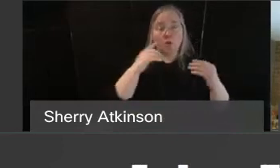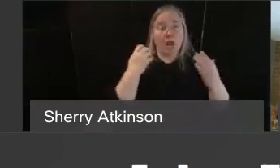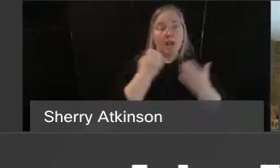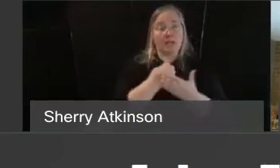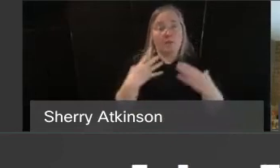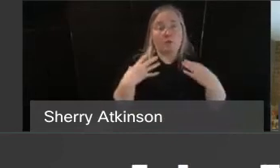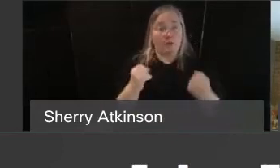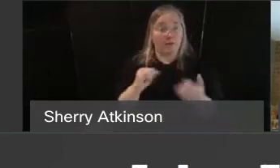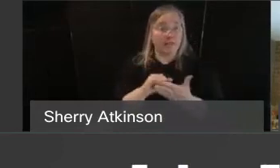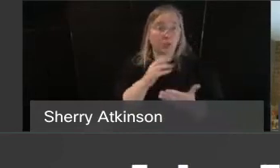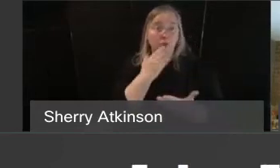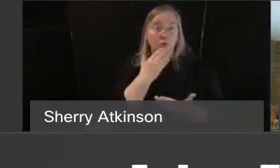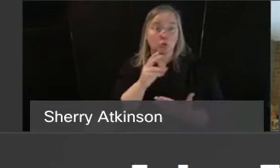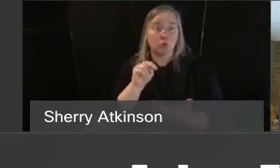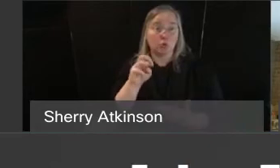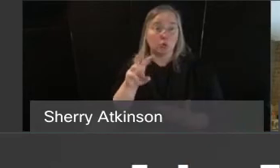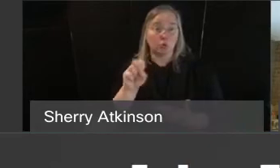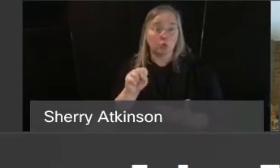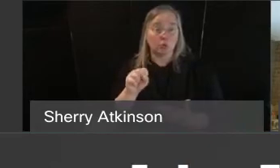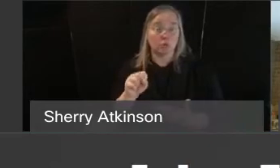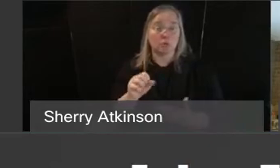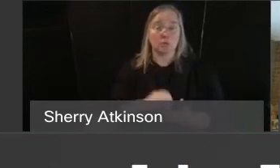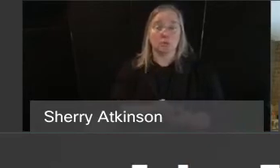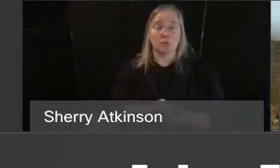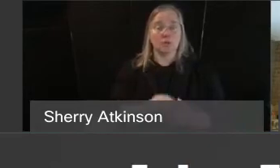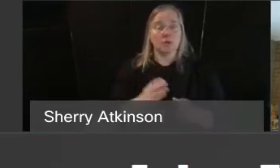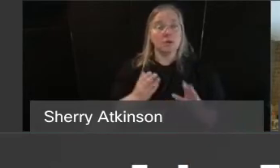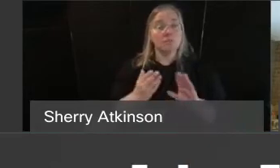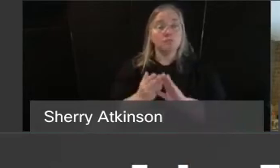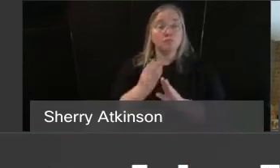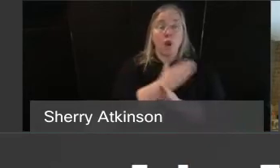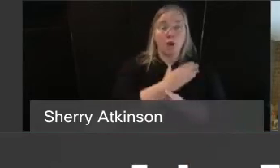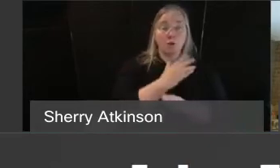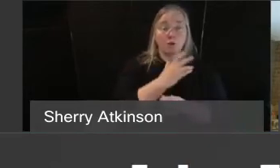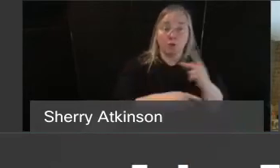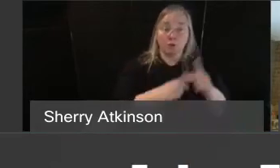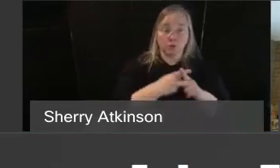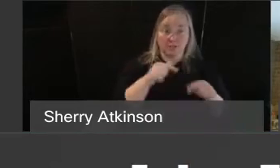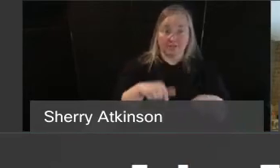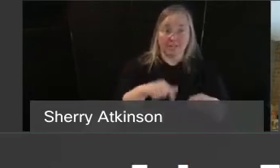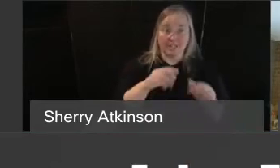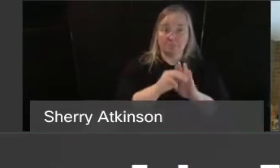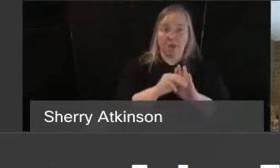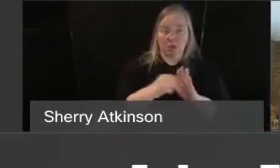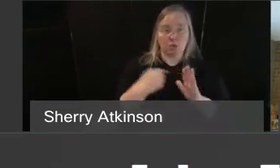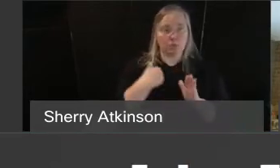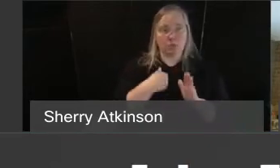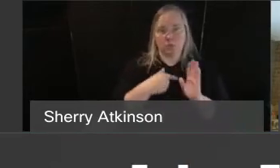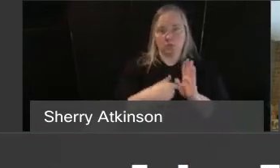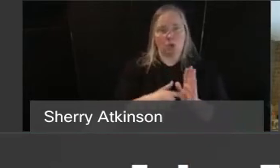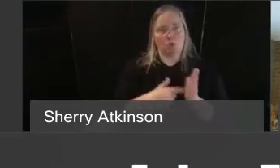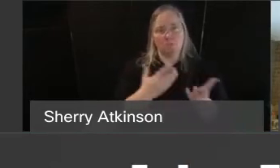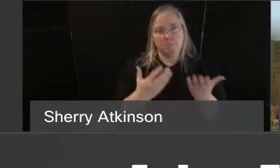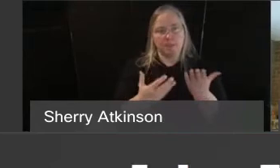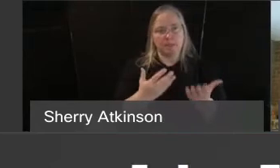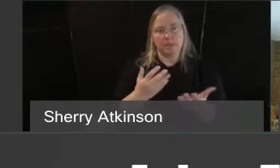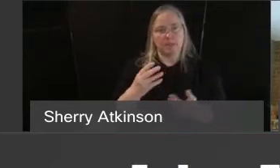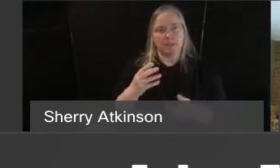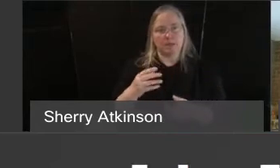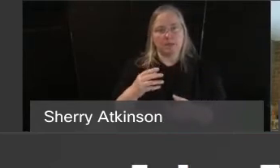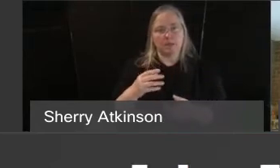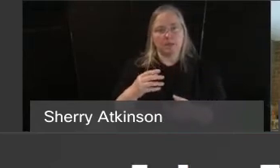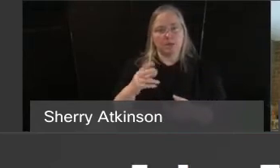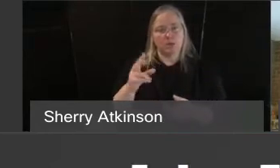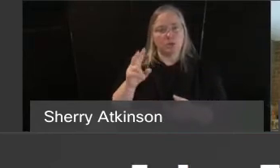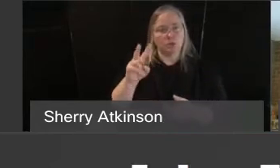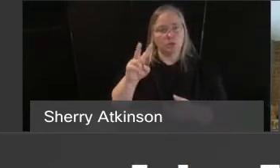good news. I mean, in prior versions of this model, we had shown there was probably about a